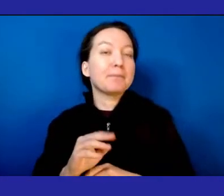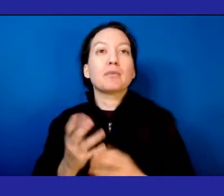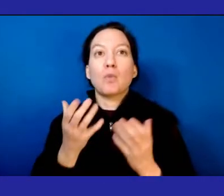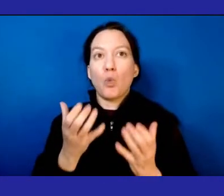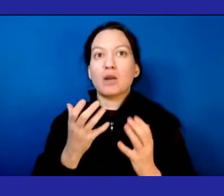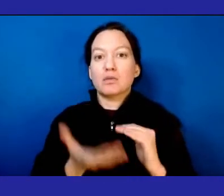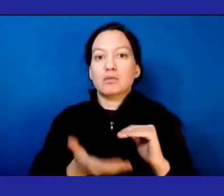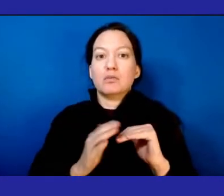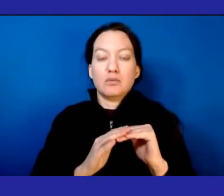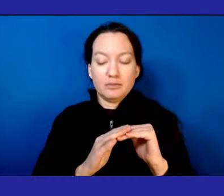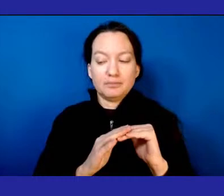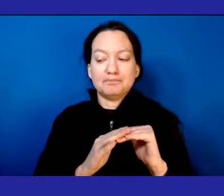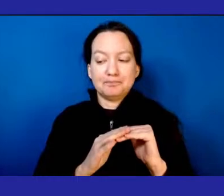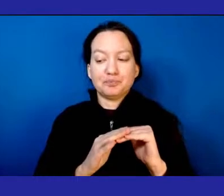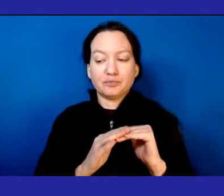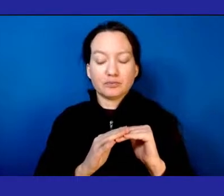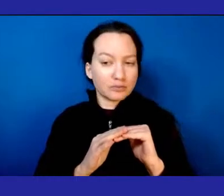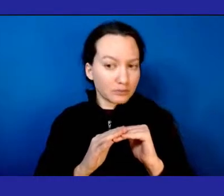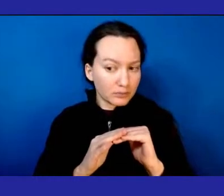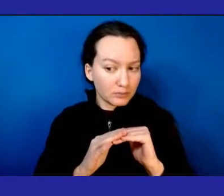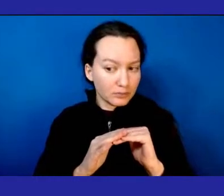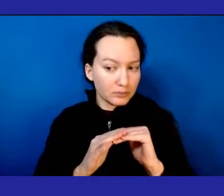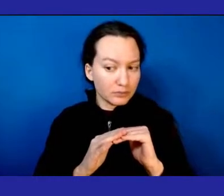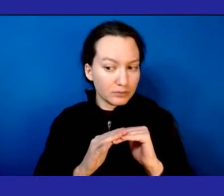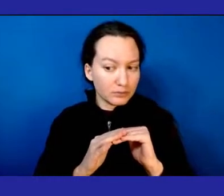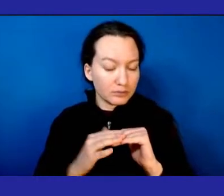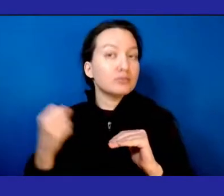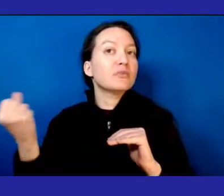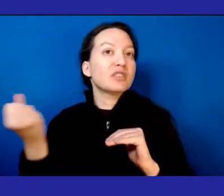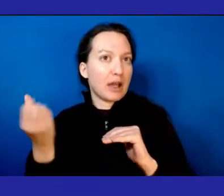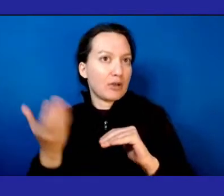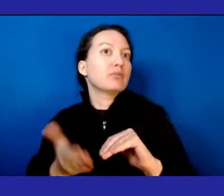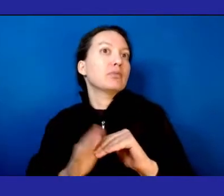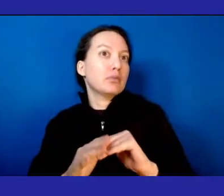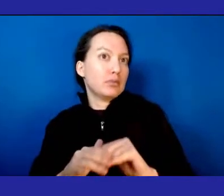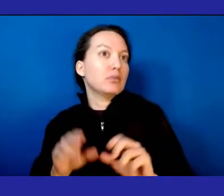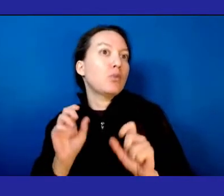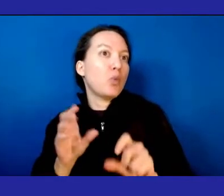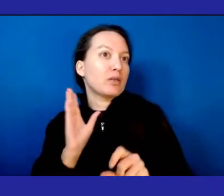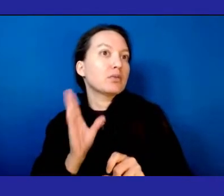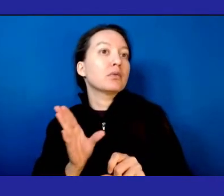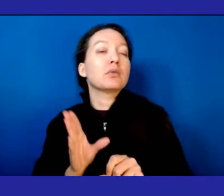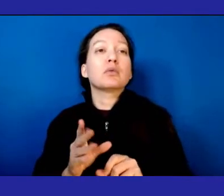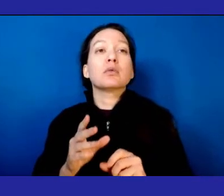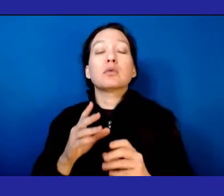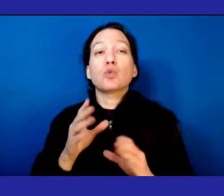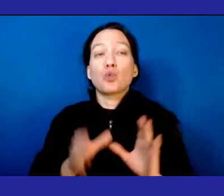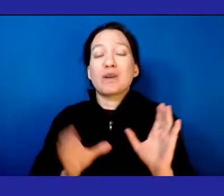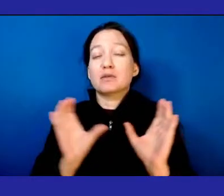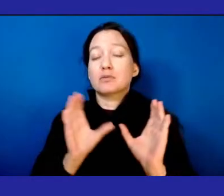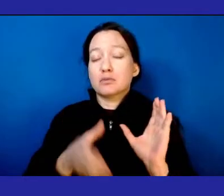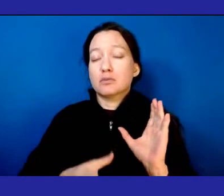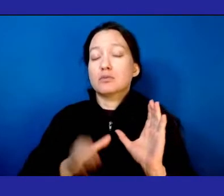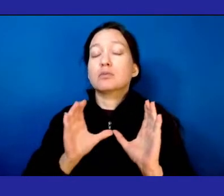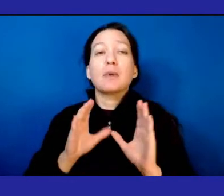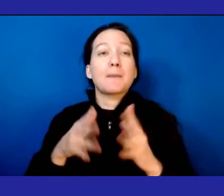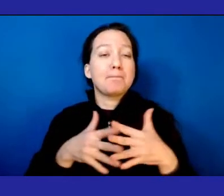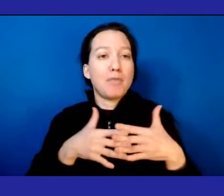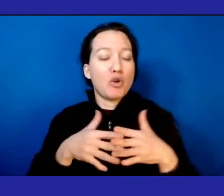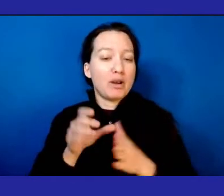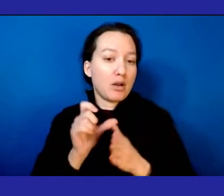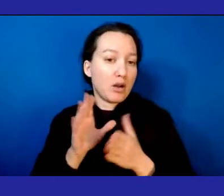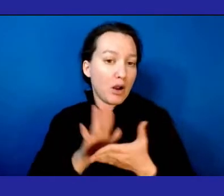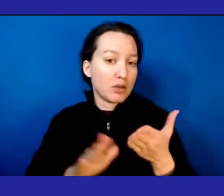so on Saturdays also. We receive recertification as an American College of Surgeons